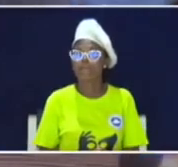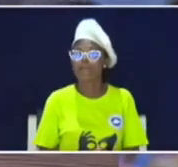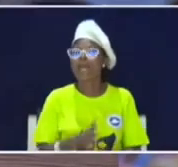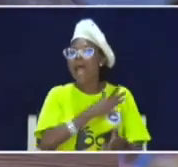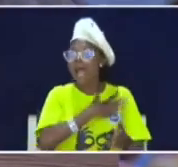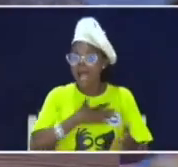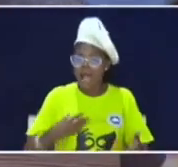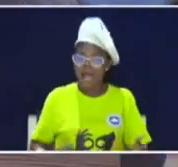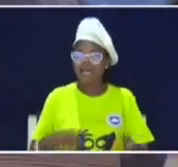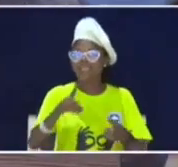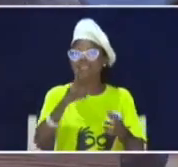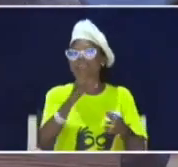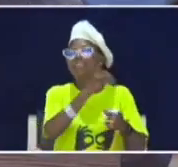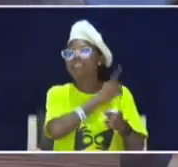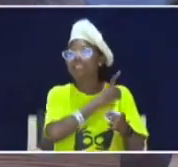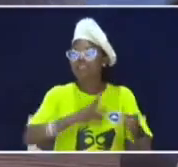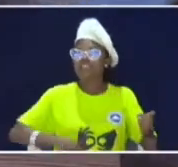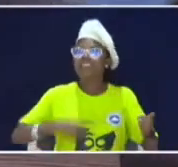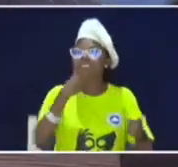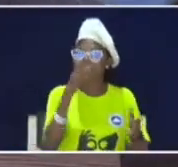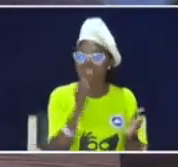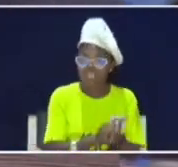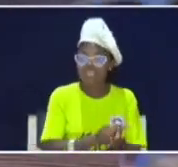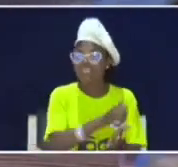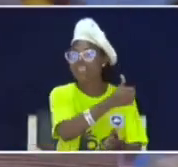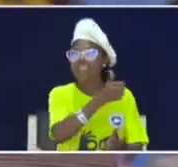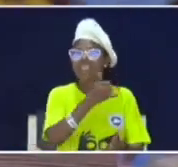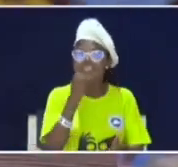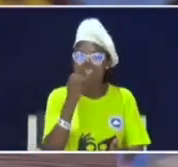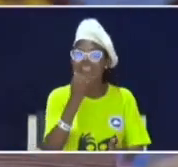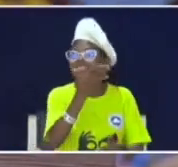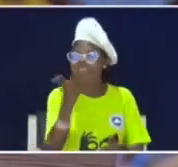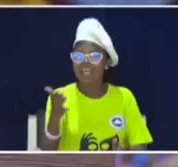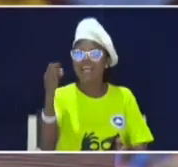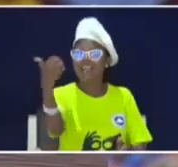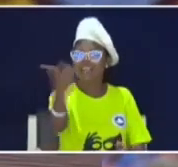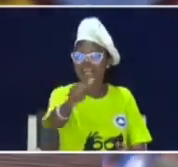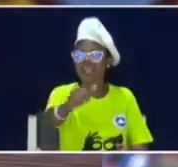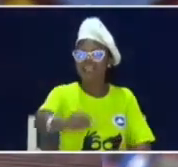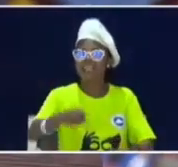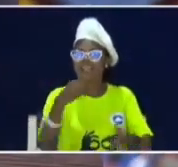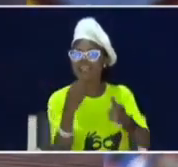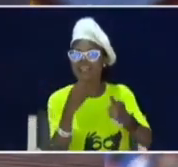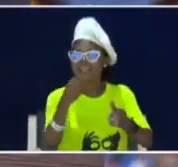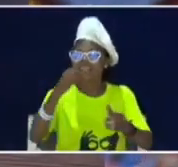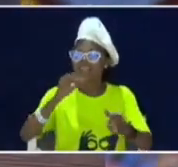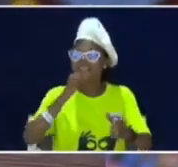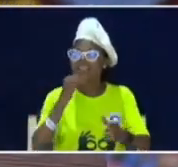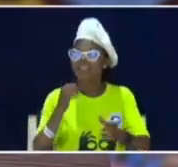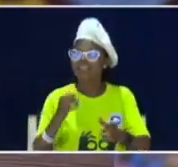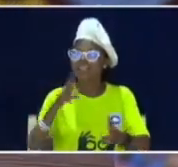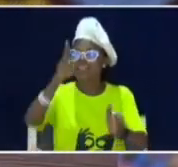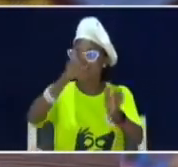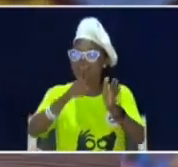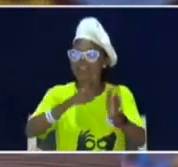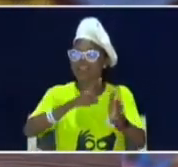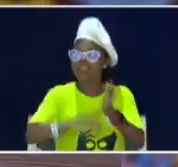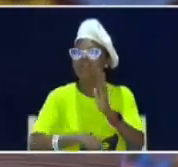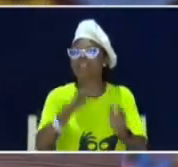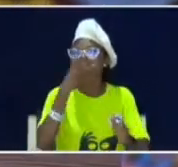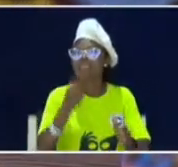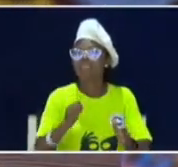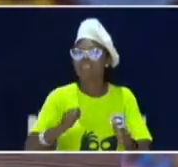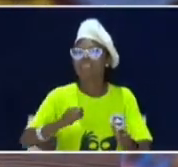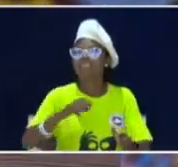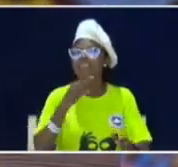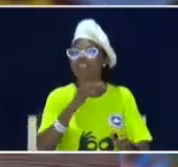1. And David said, is there yet any left in the house of Saul that I may show kindness for